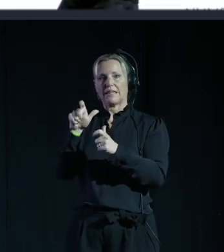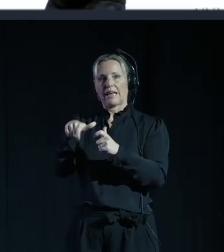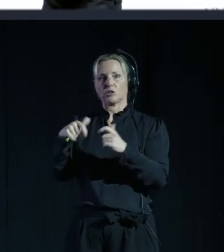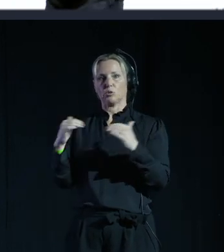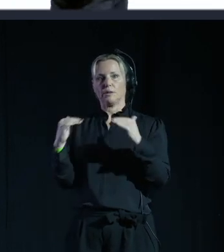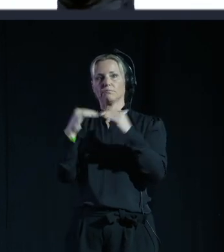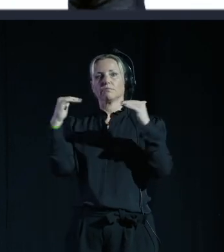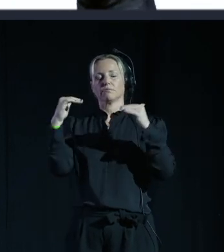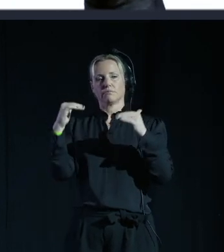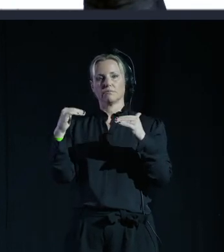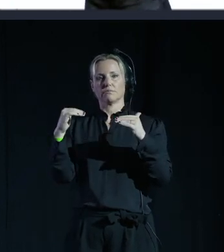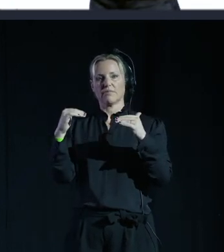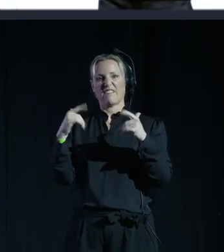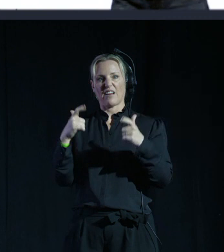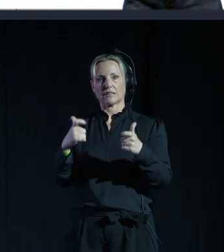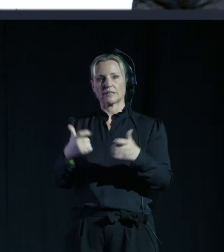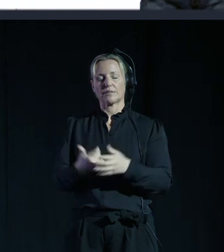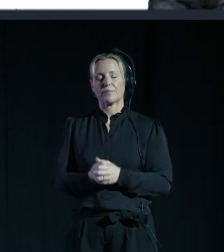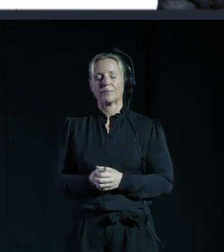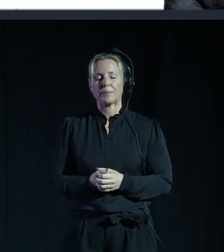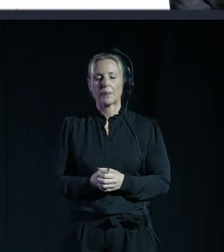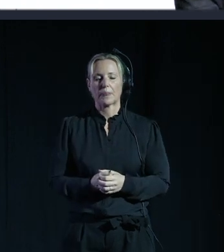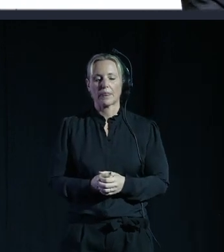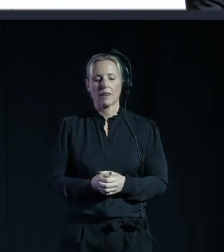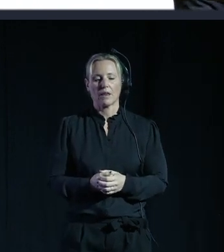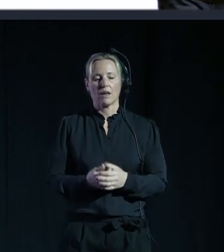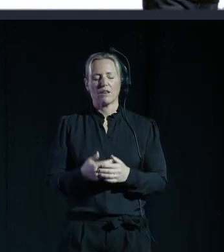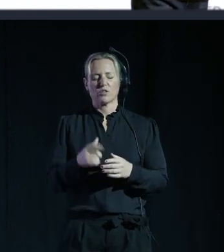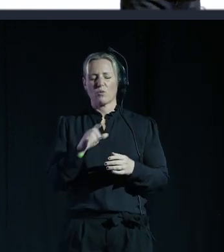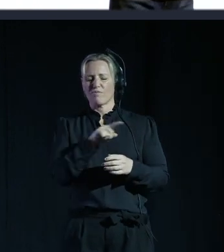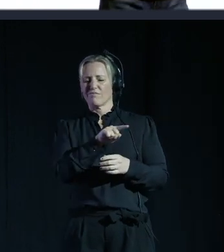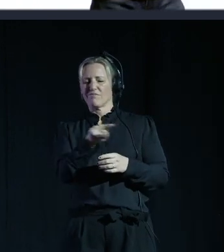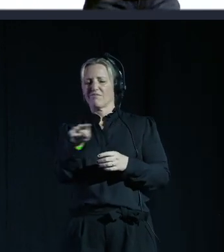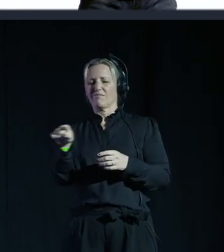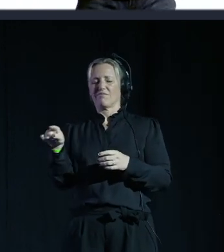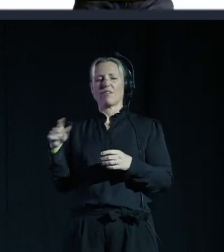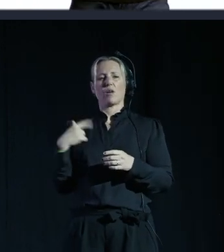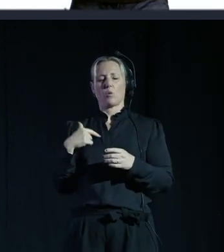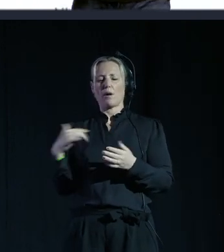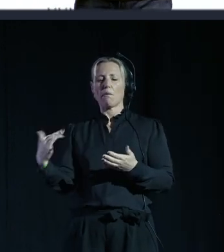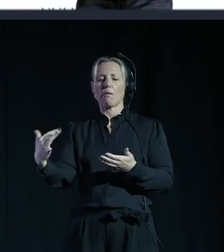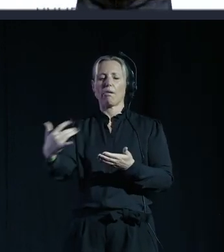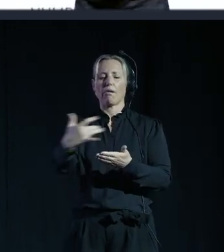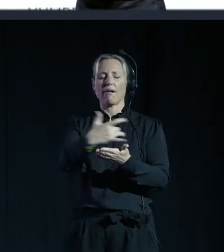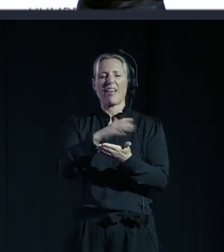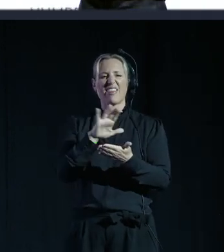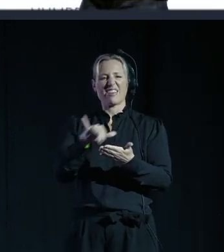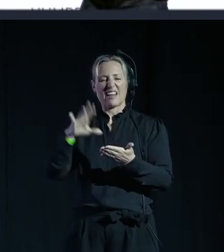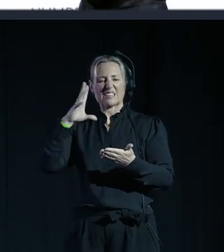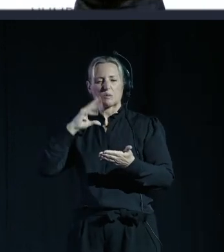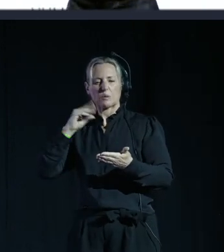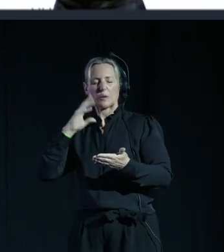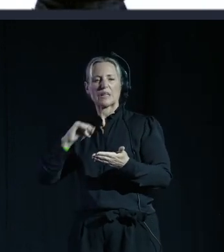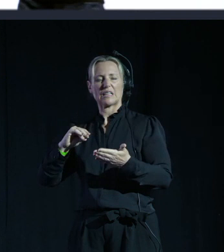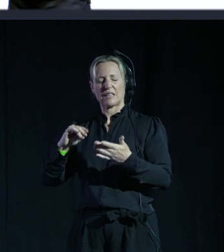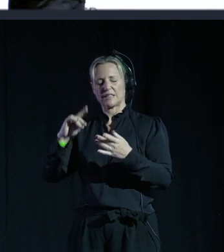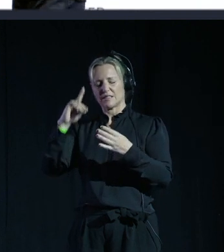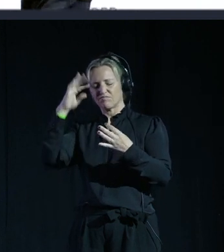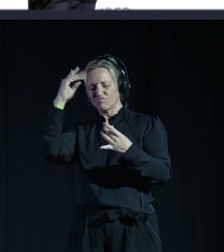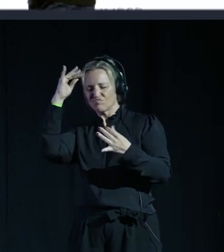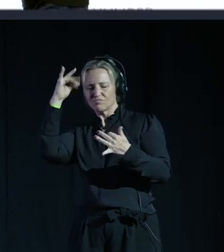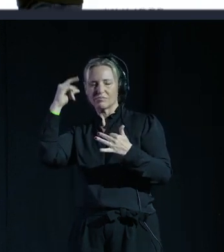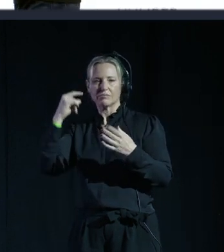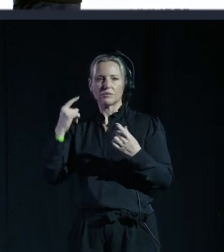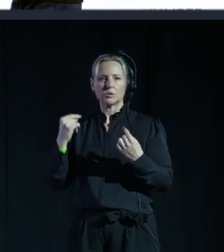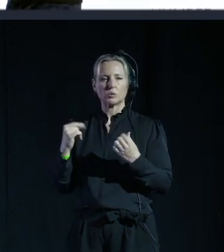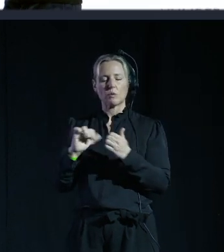were thinking about this a lot, and we took all these things into consideration. And we really thought that the answer for this